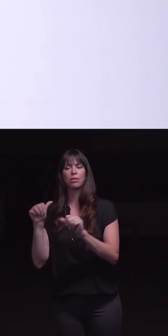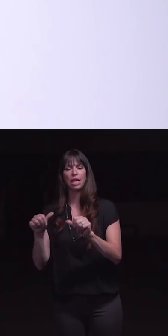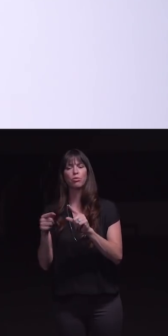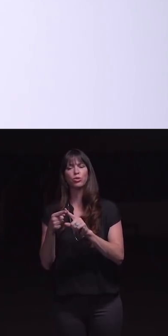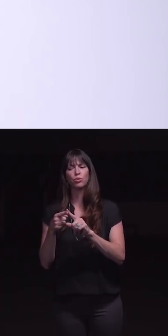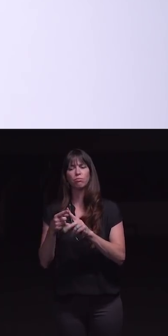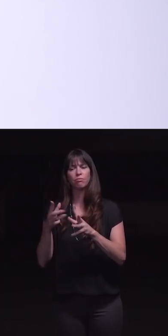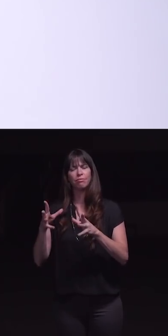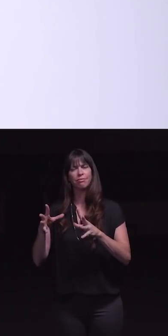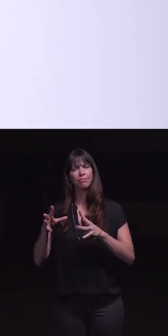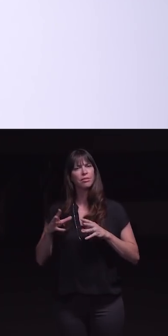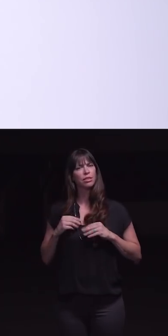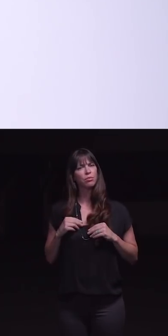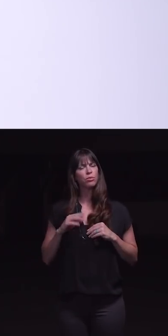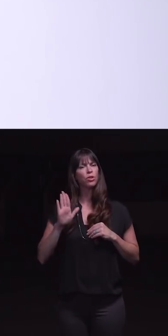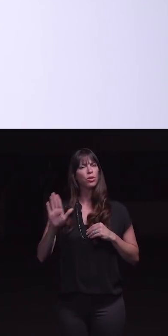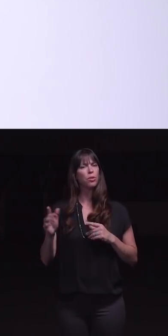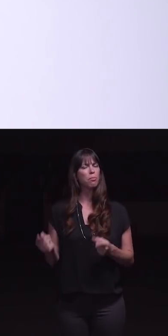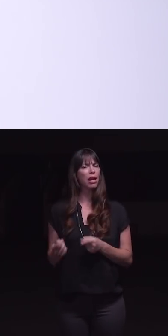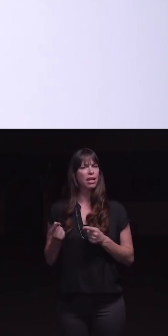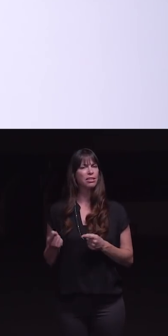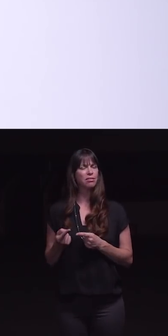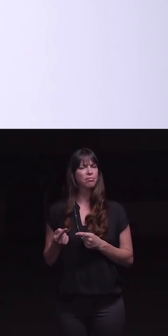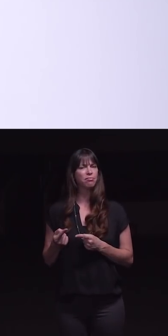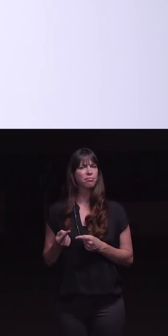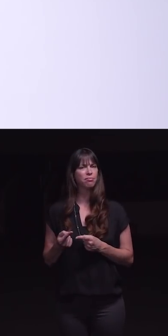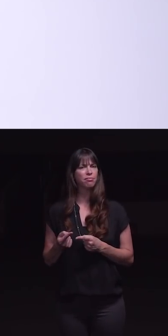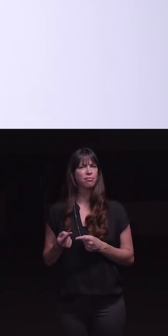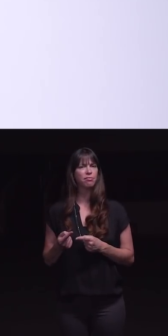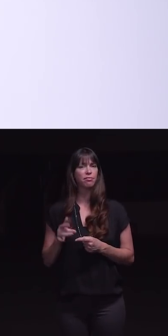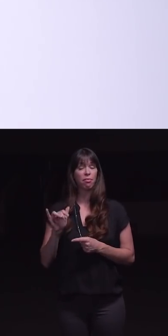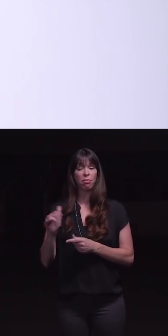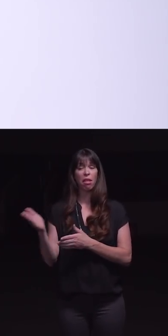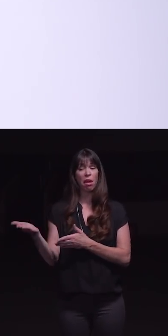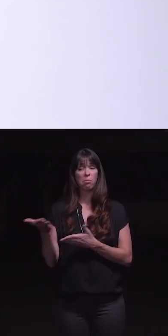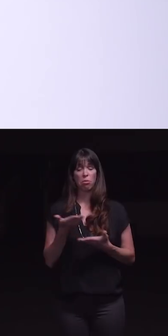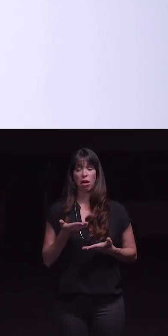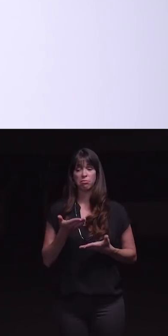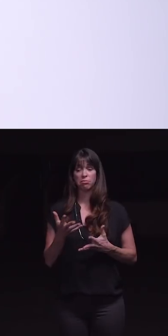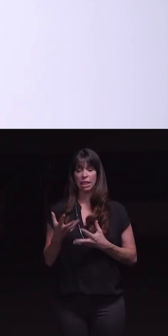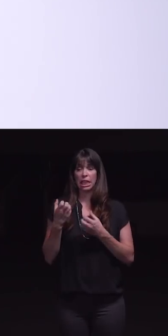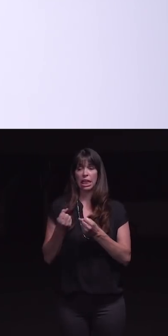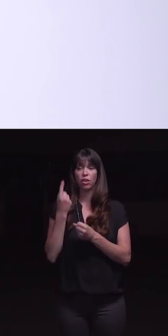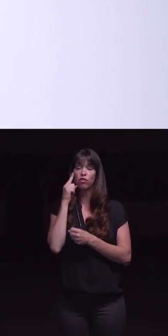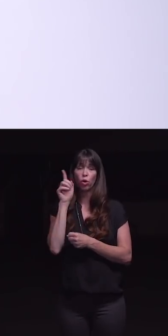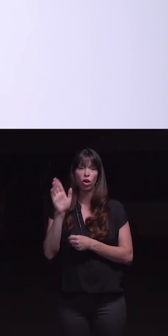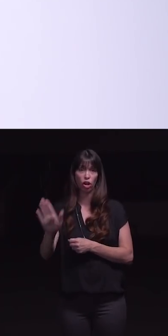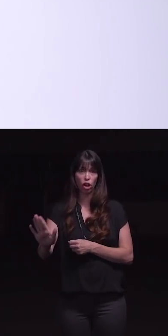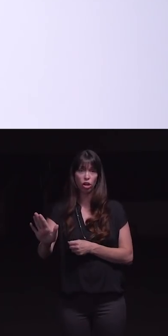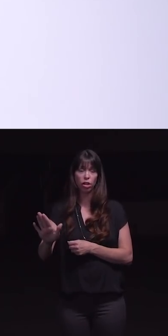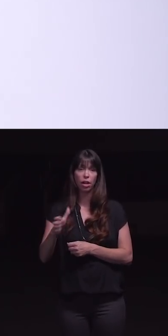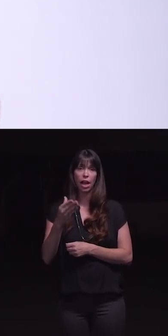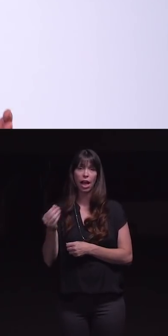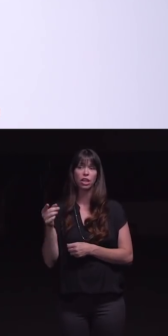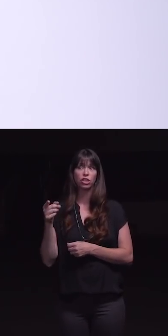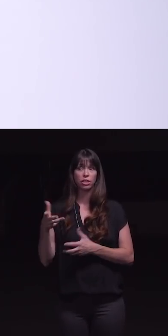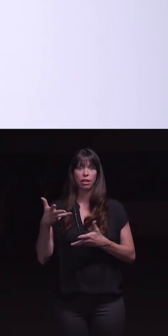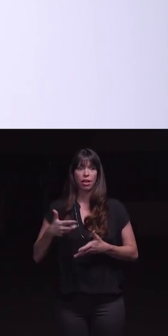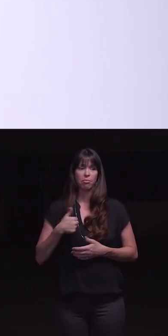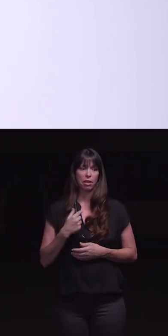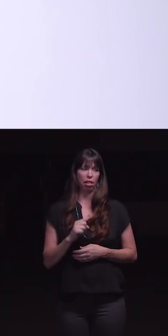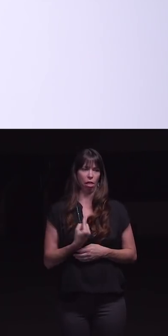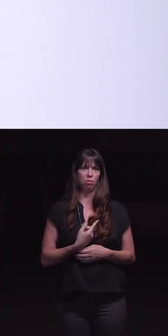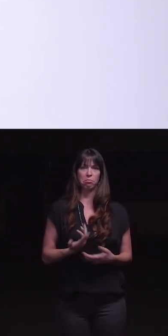absorb her pain. And not only did that bring healing to her, she got off my